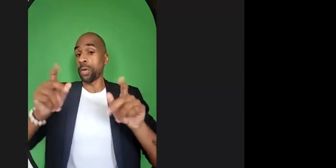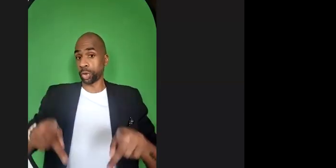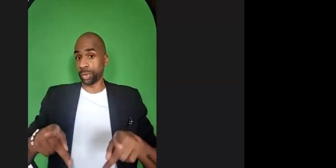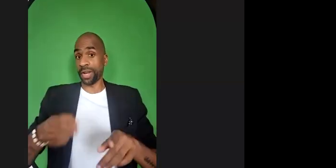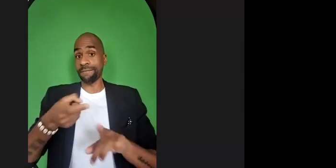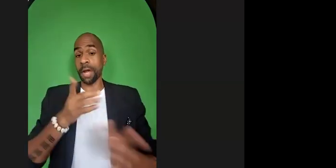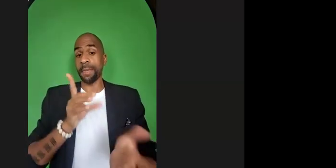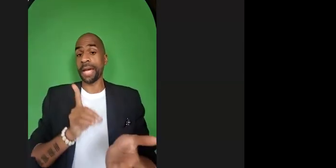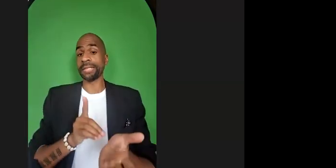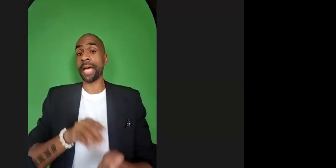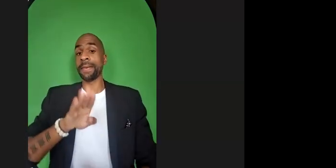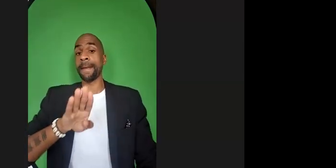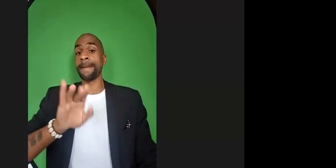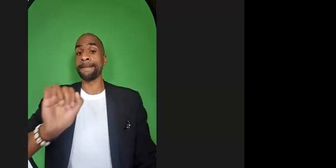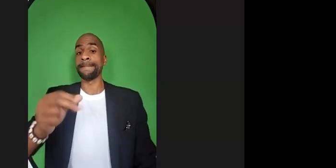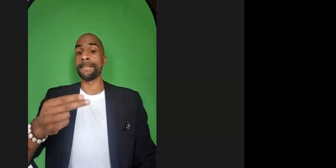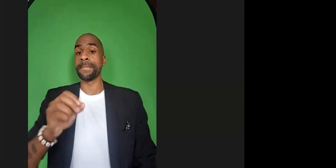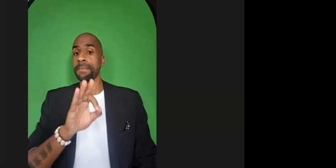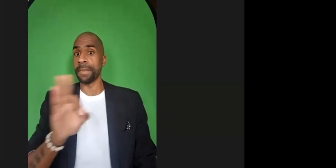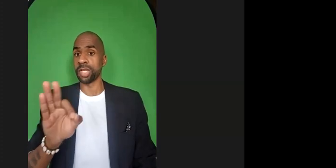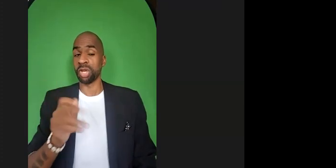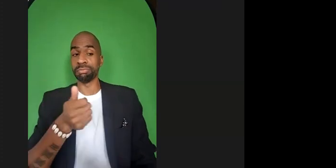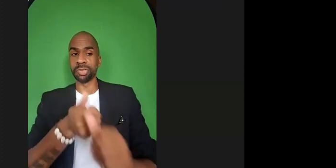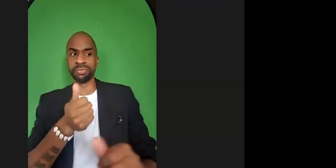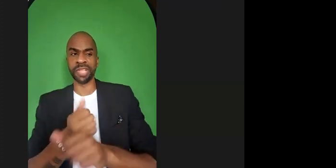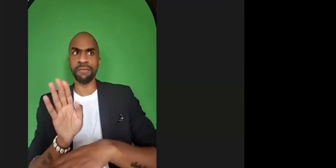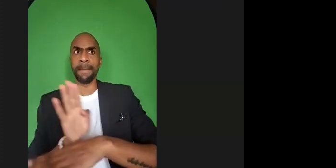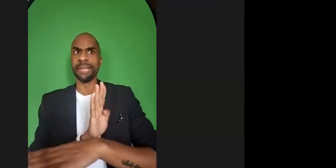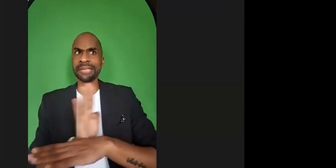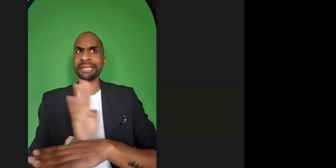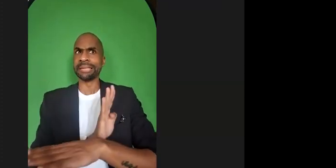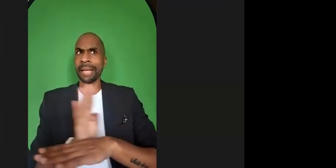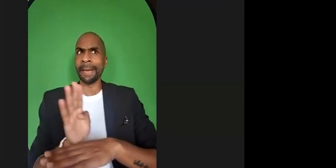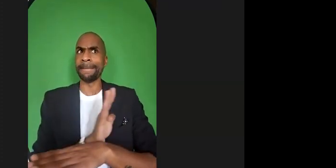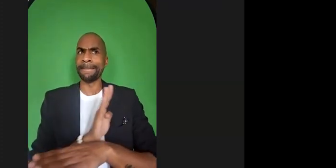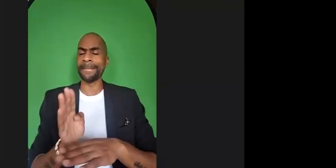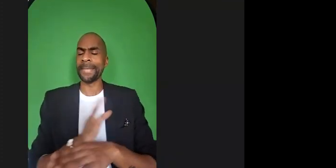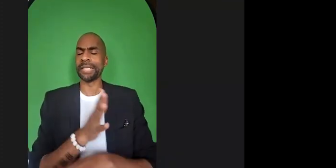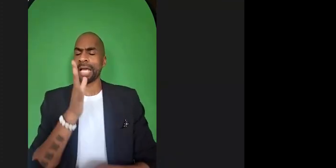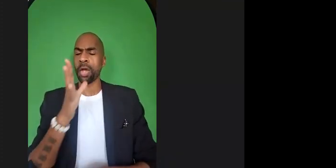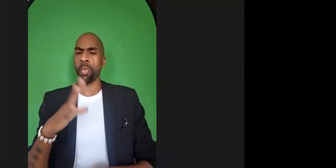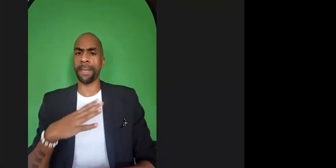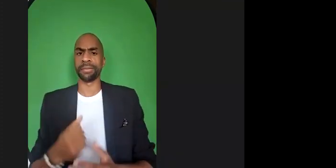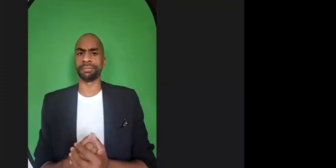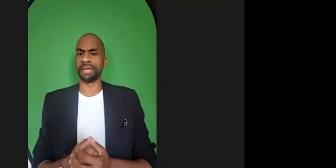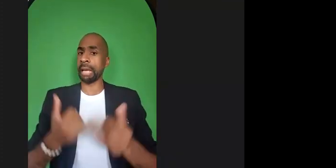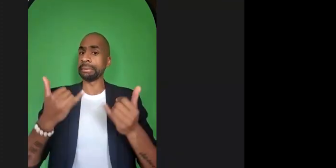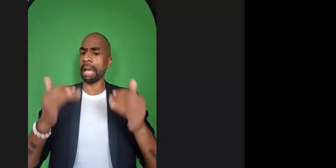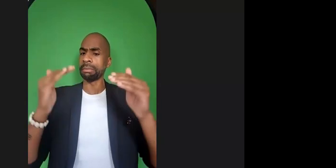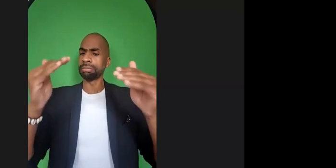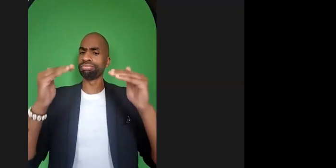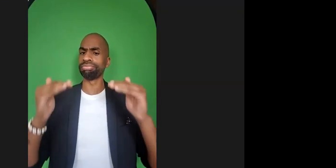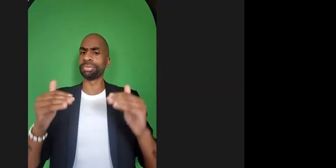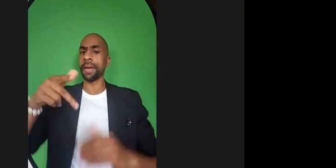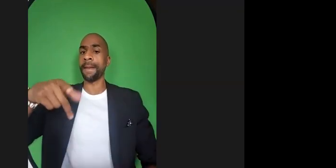Bischoff in another podcast. You're a busy woman. Would you speak to the prognosis of ALS? Sure.